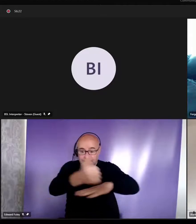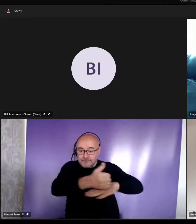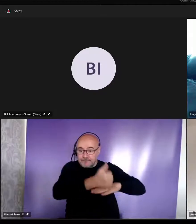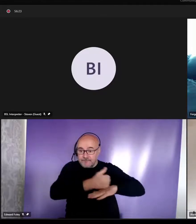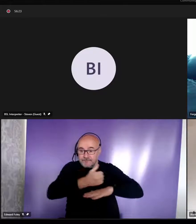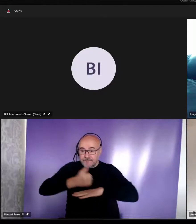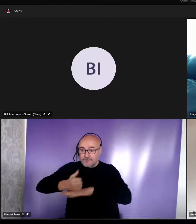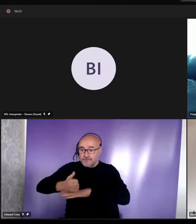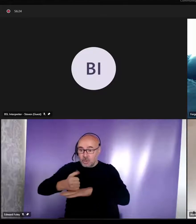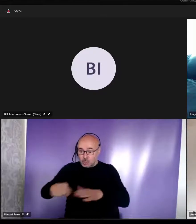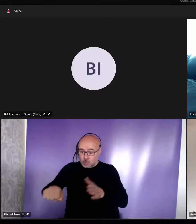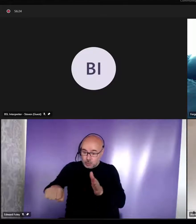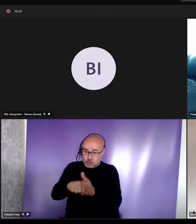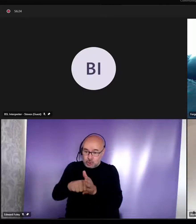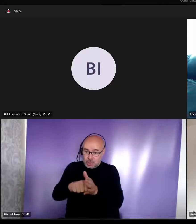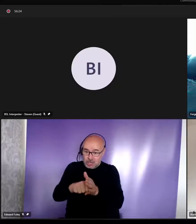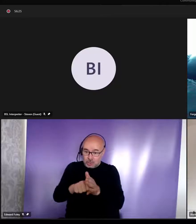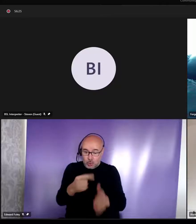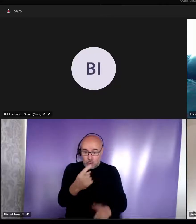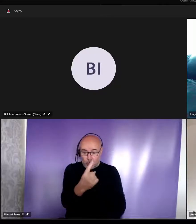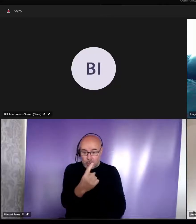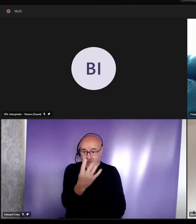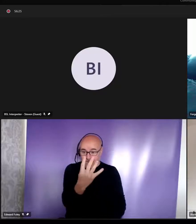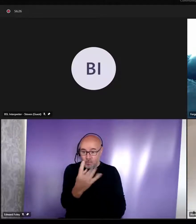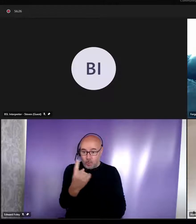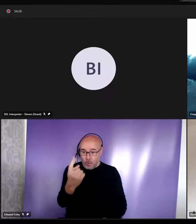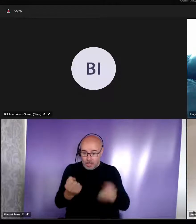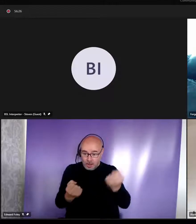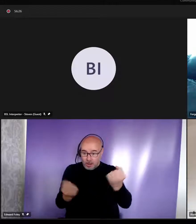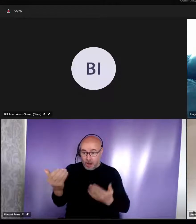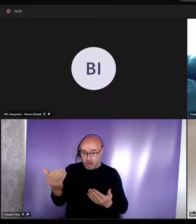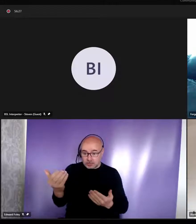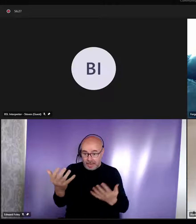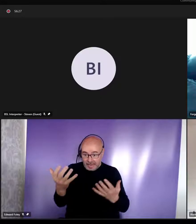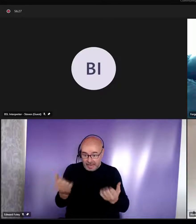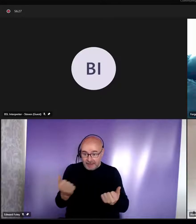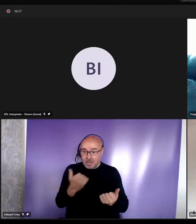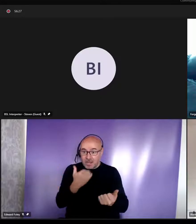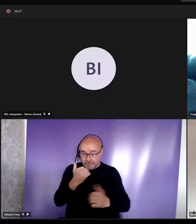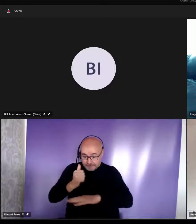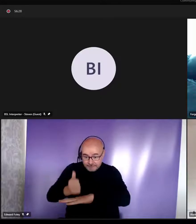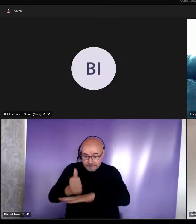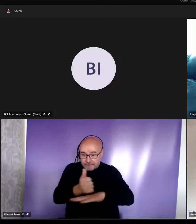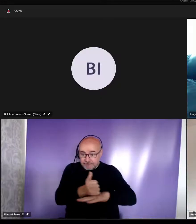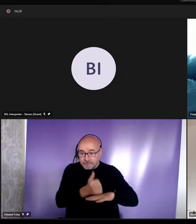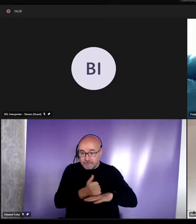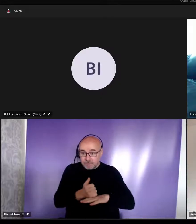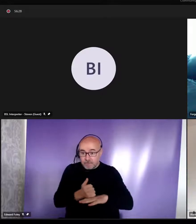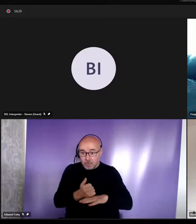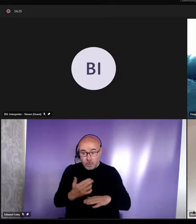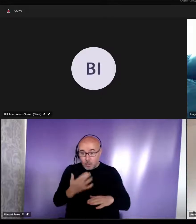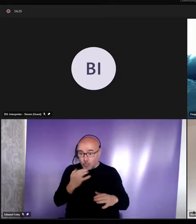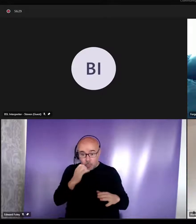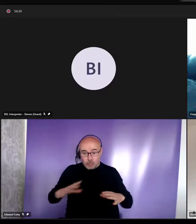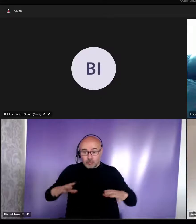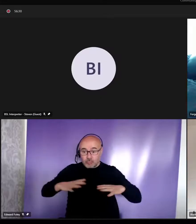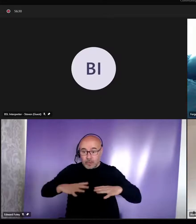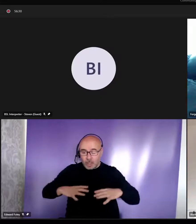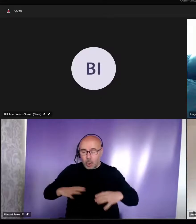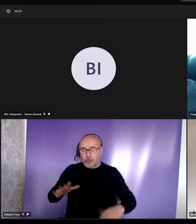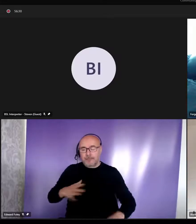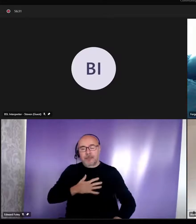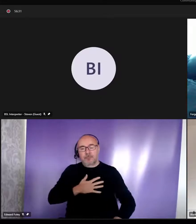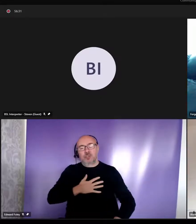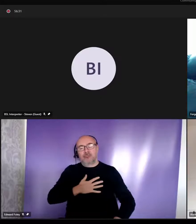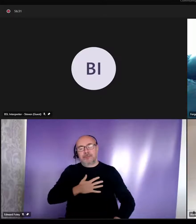141 vehicles? And if not, when will that be in situ? Oh, sorry, beg your pardon, Councillor Watson. Certainly my